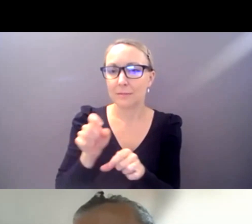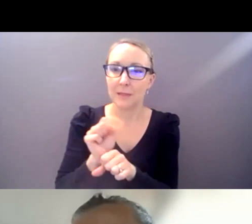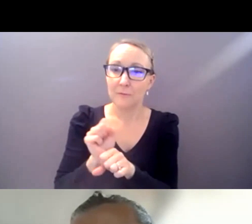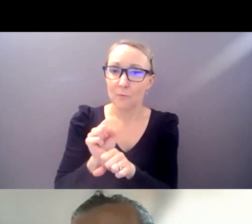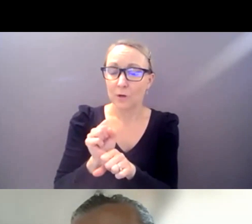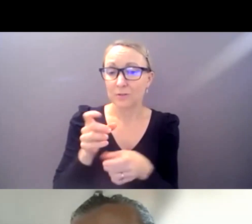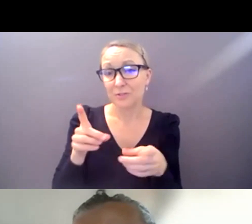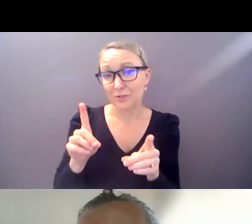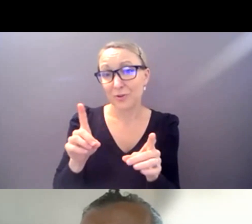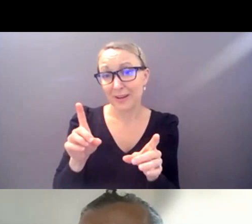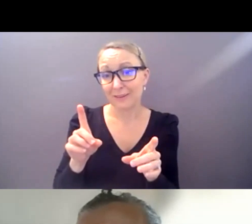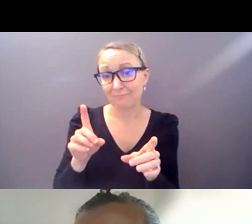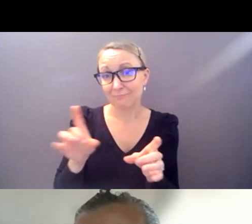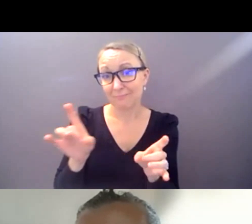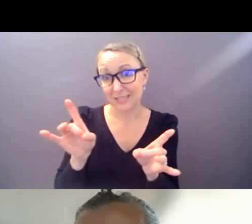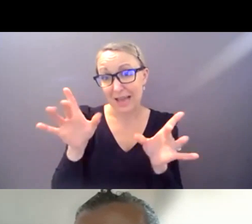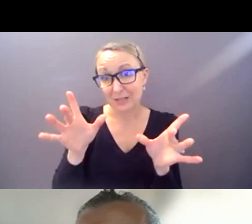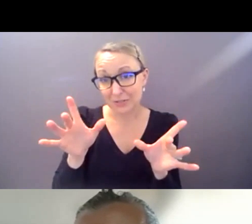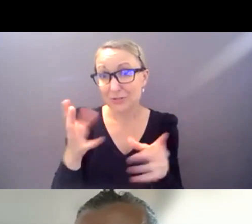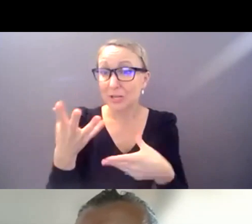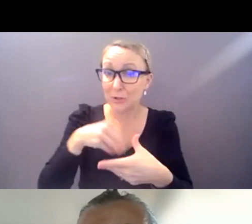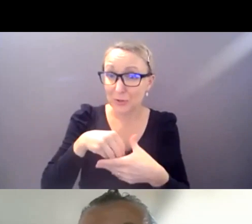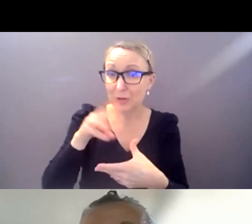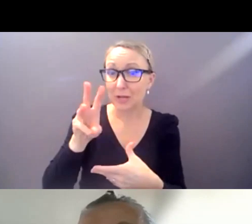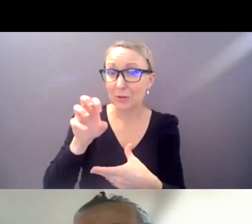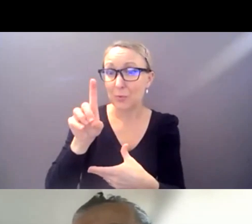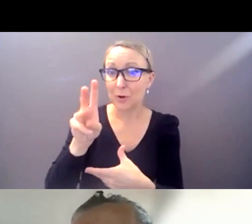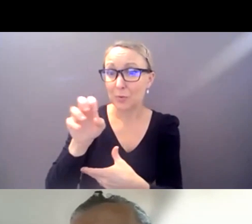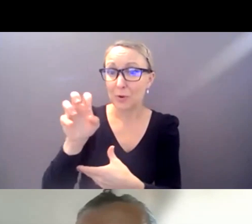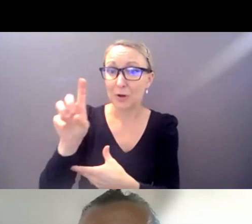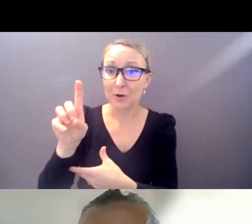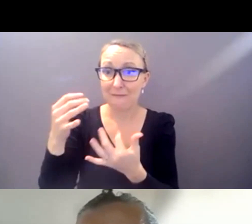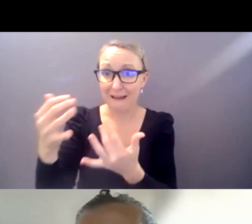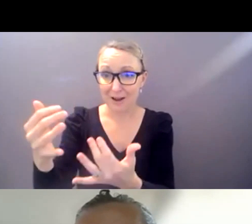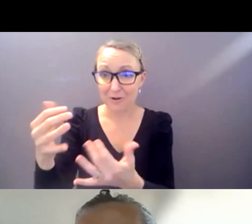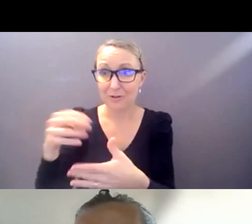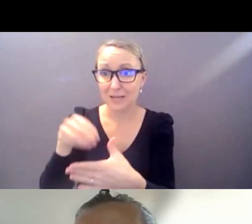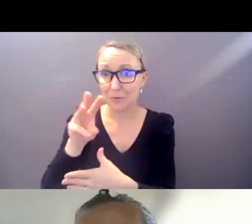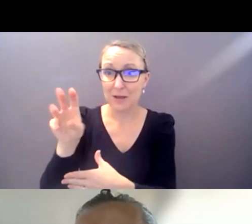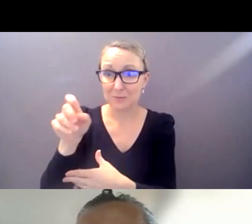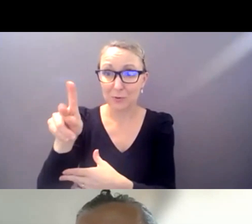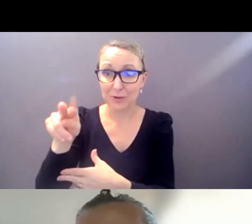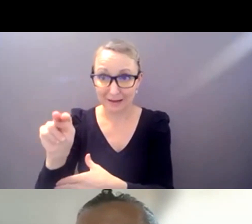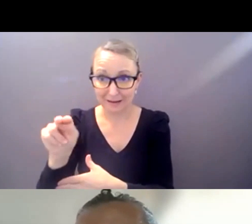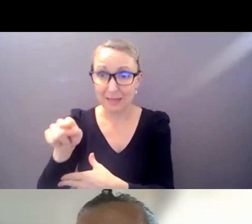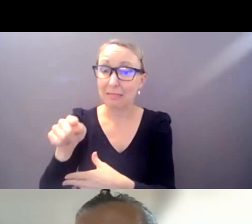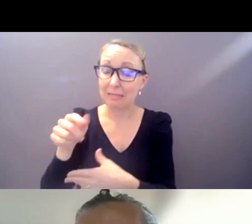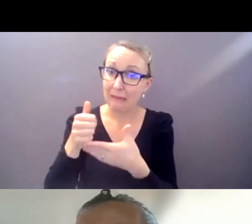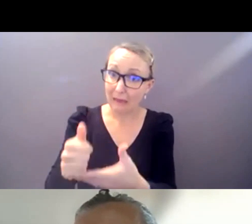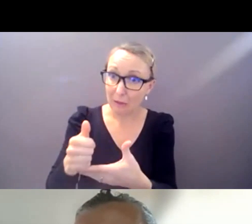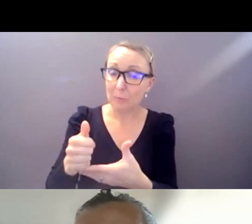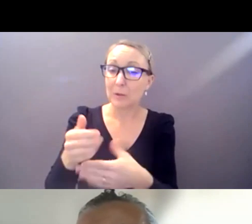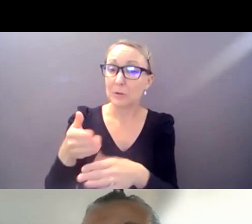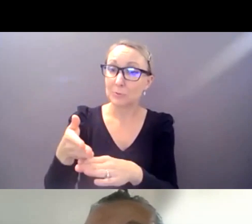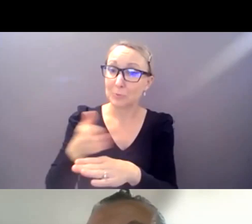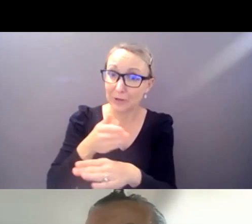during disasters, including the Woodward fire in West Marin, to pre-evacuate folks within that